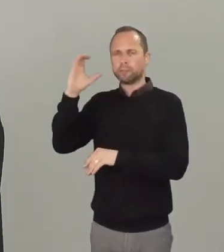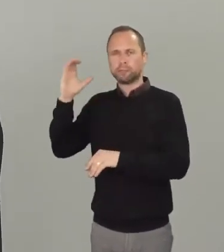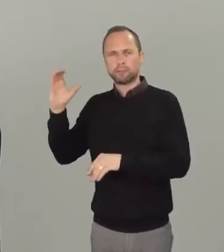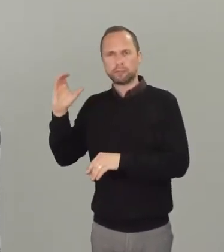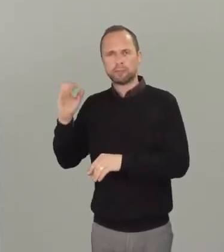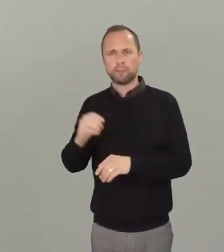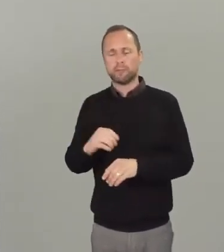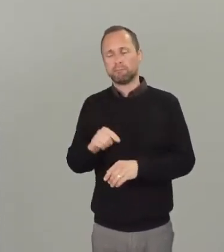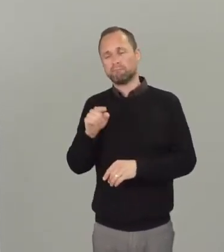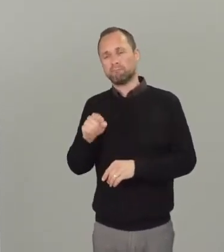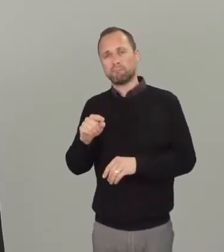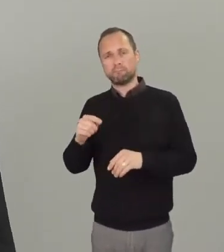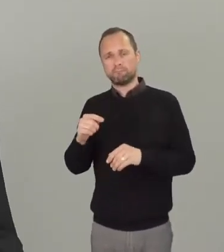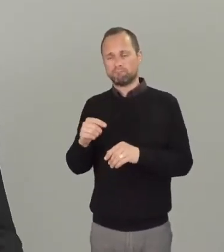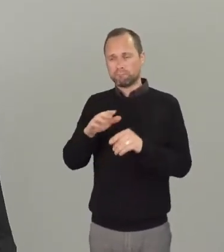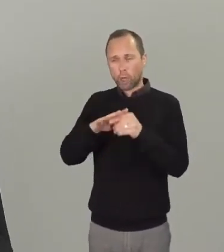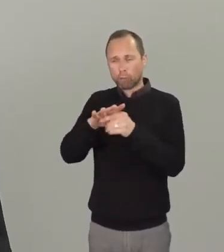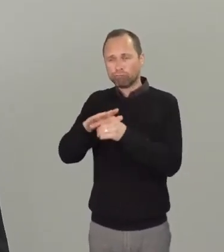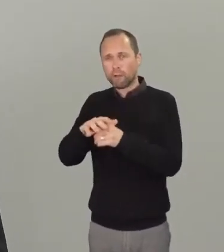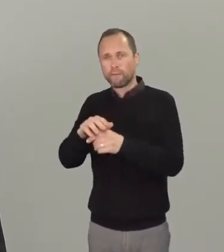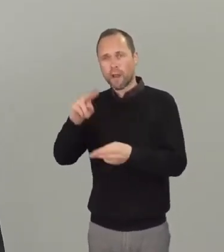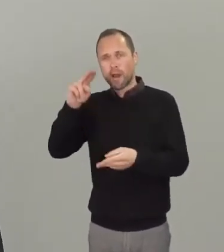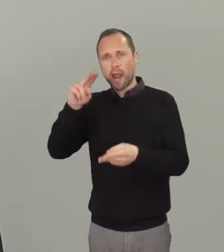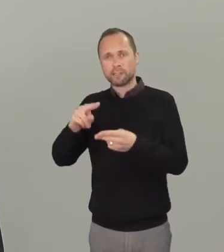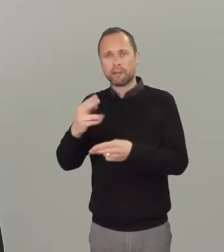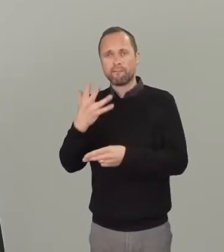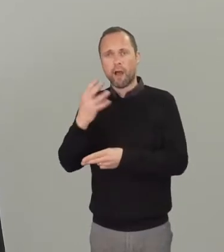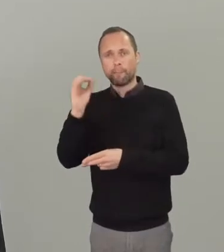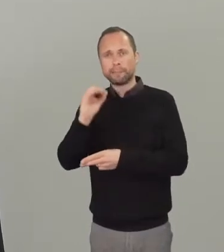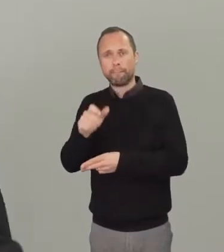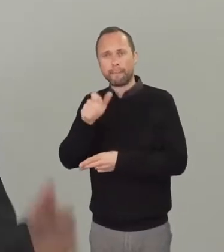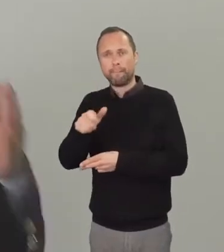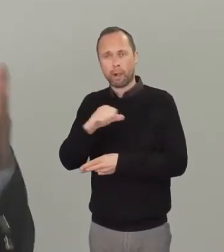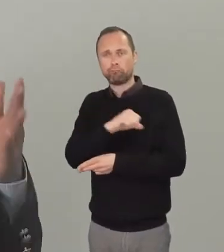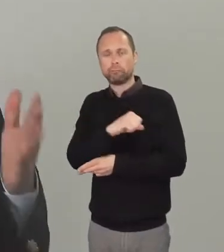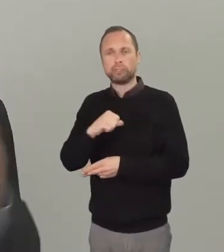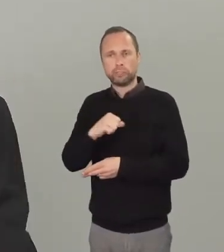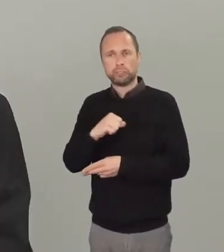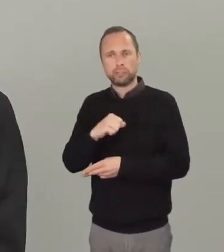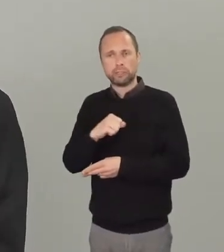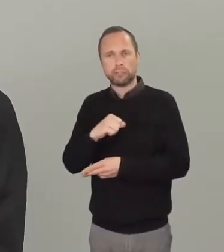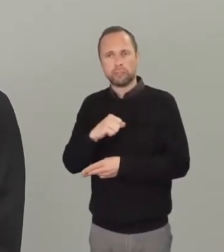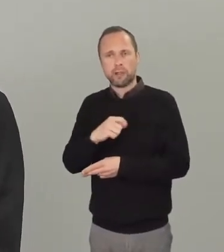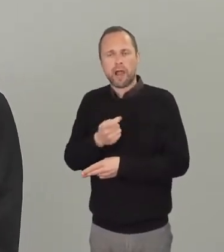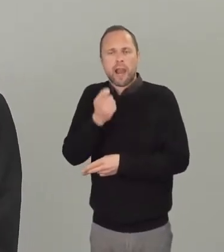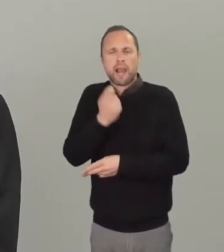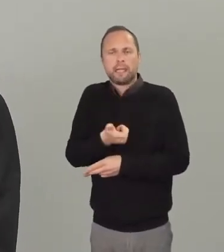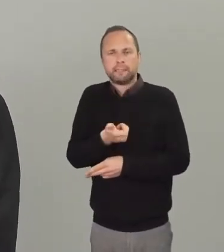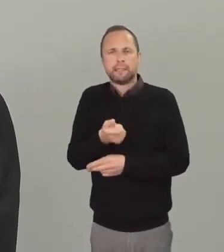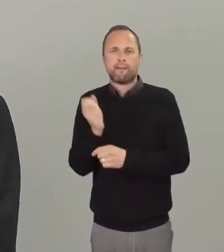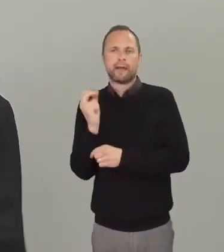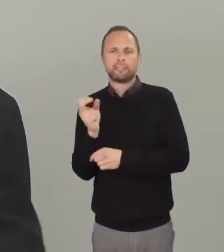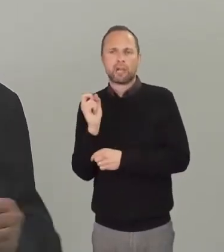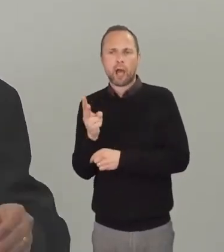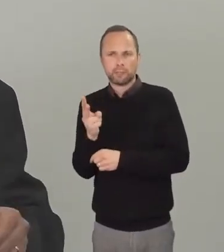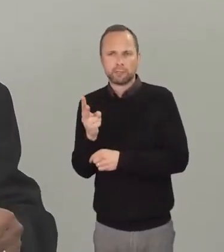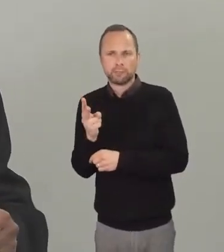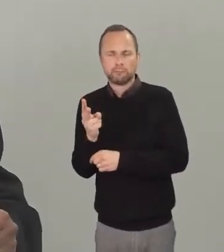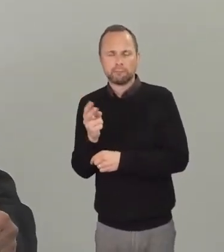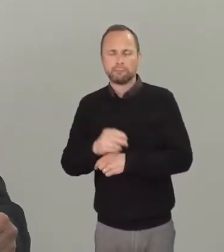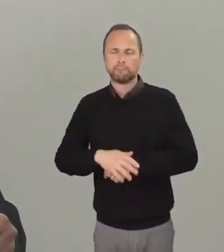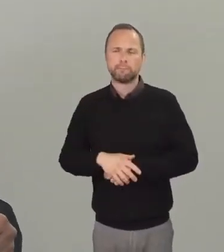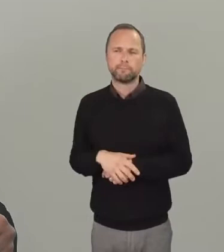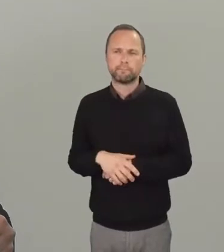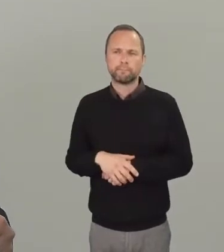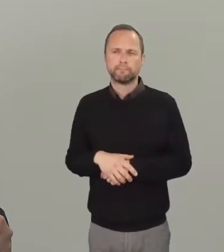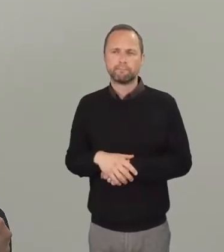less than 5% declared Christians. These are the least evangelized countries. It's